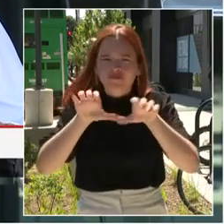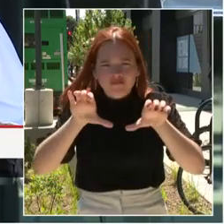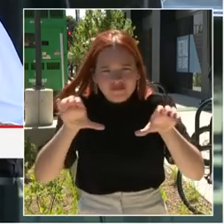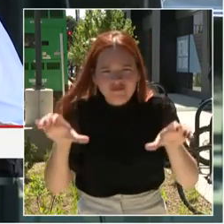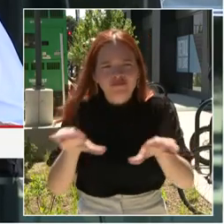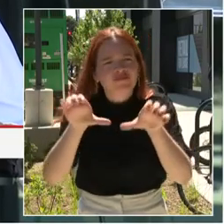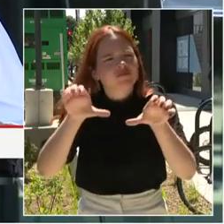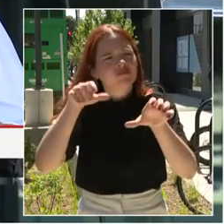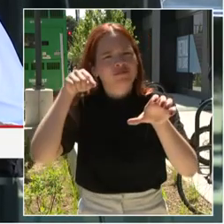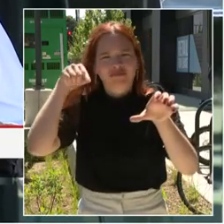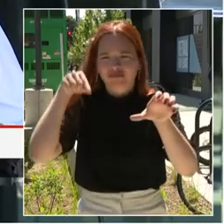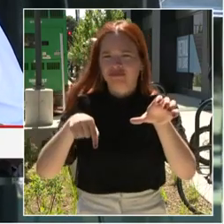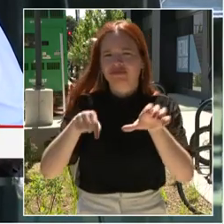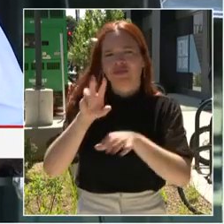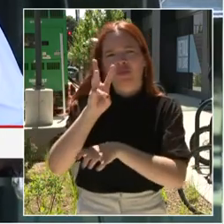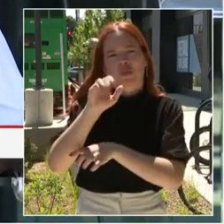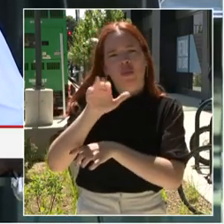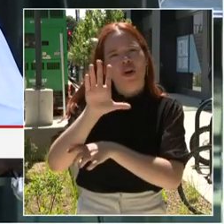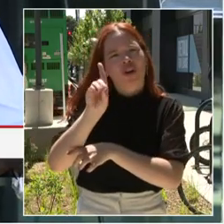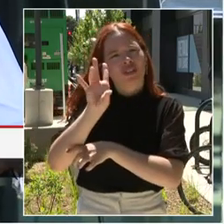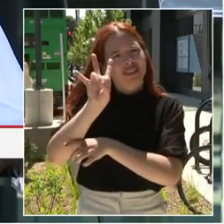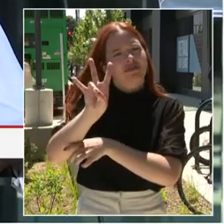7